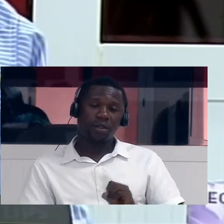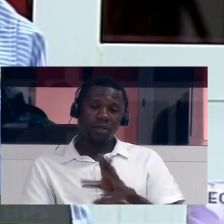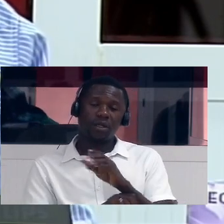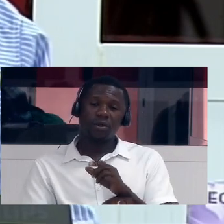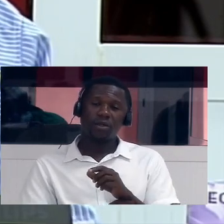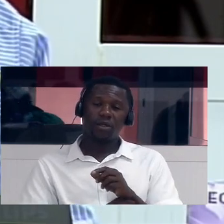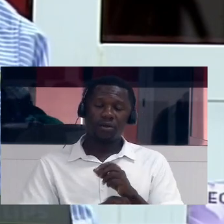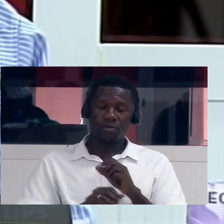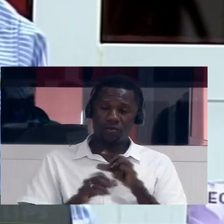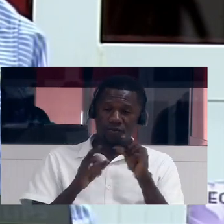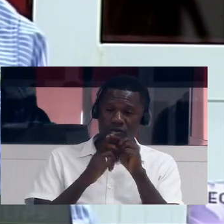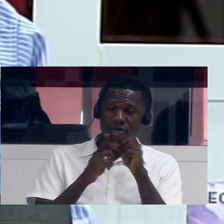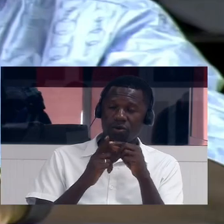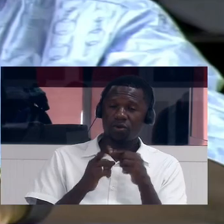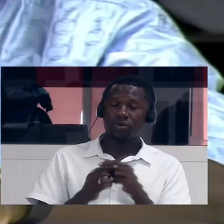instruction.